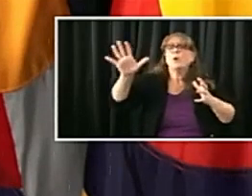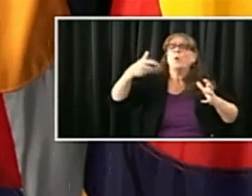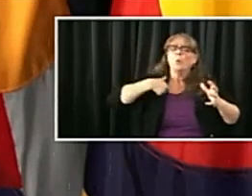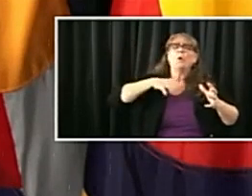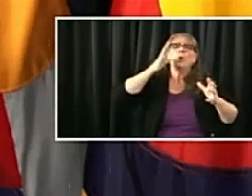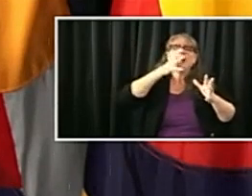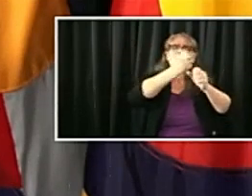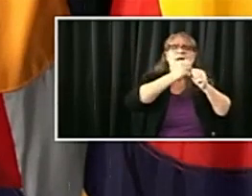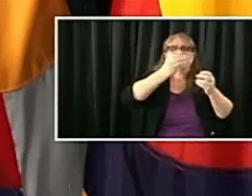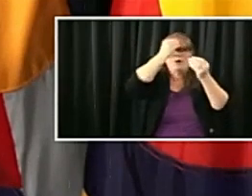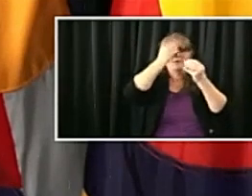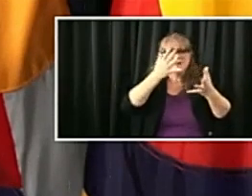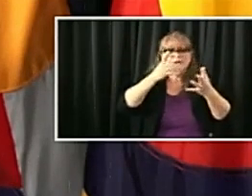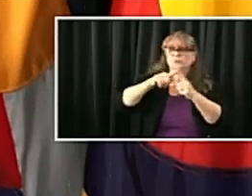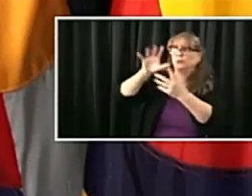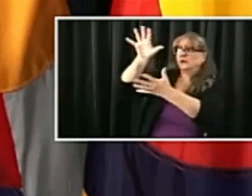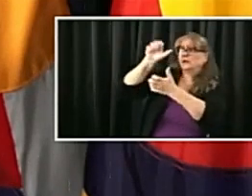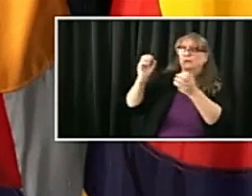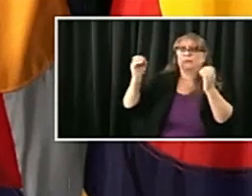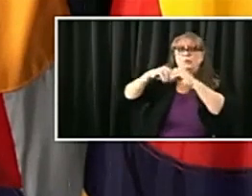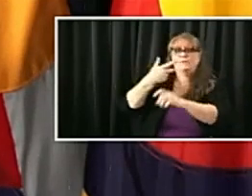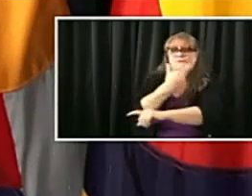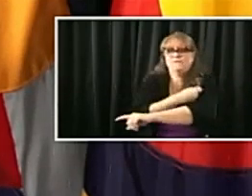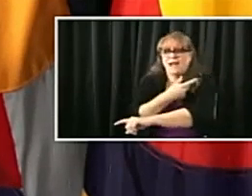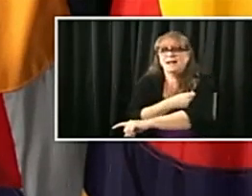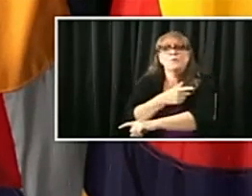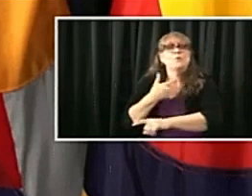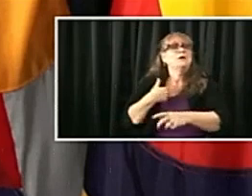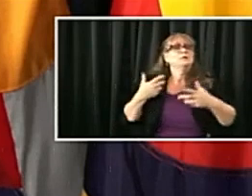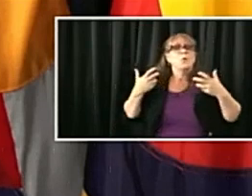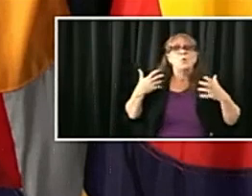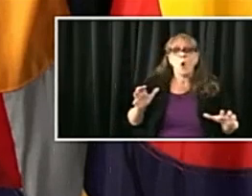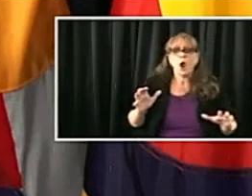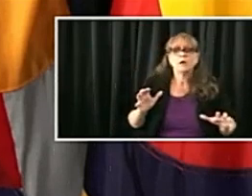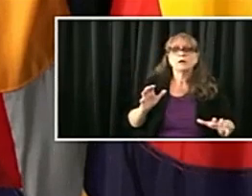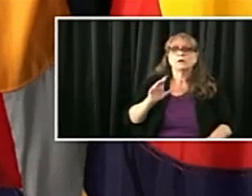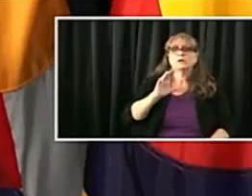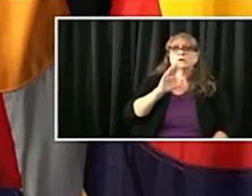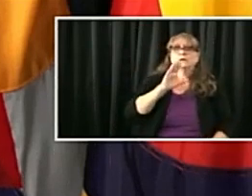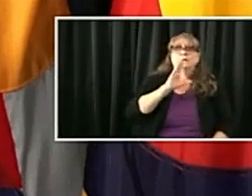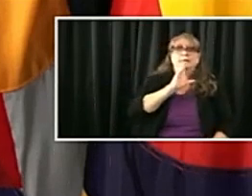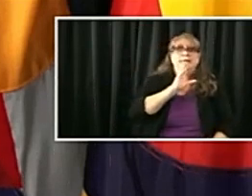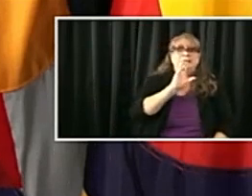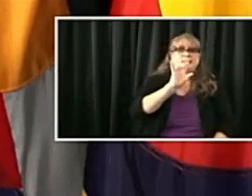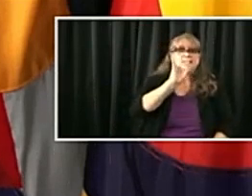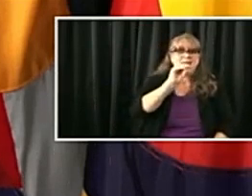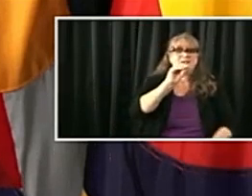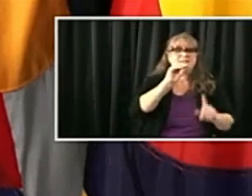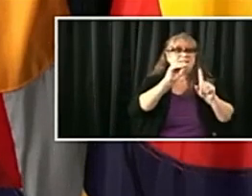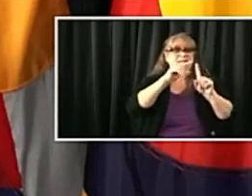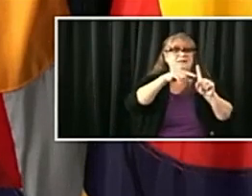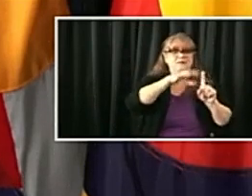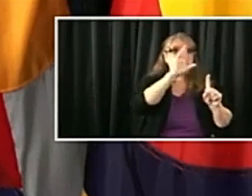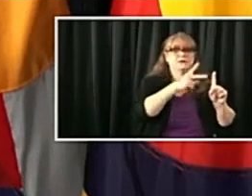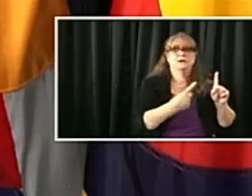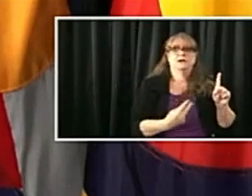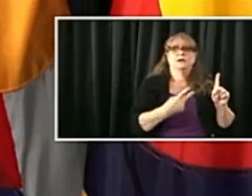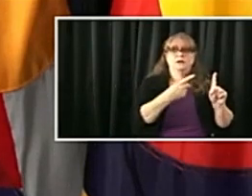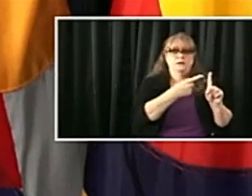to divert a dose from a 78-year-old to a 66-year-old, but we feel that we will have made sufficient progress on people 70 and